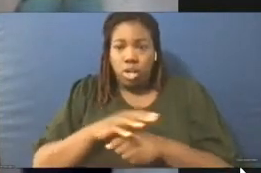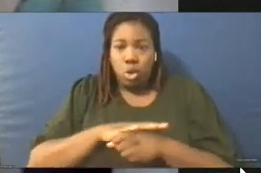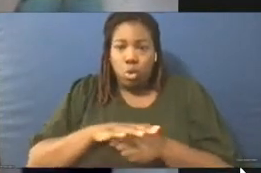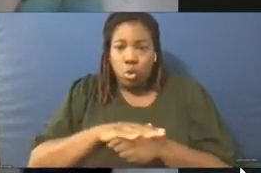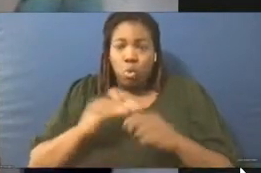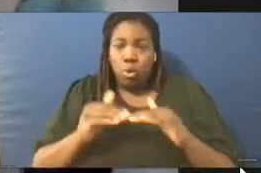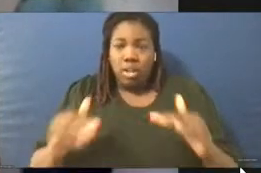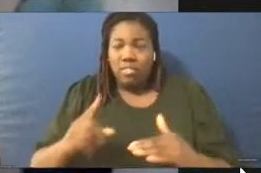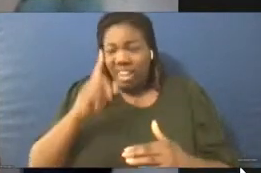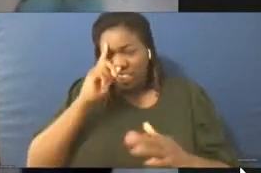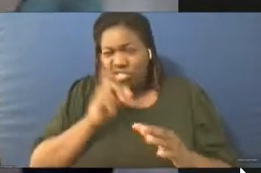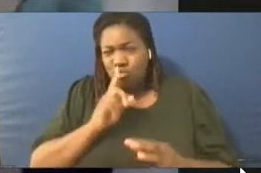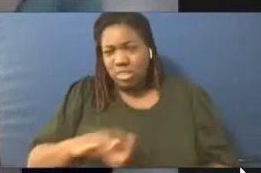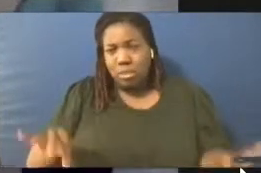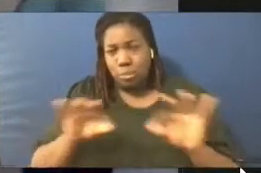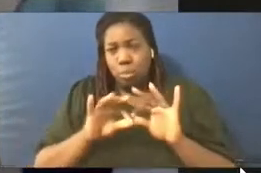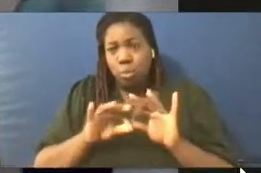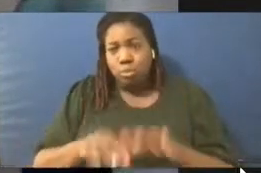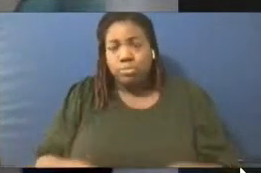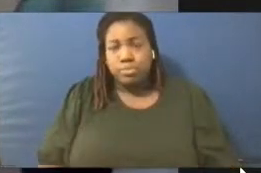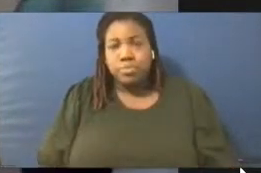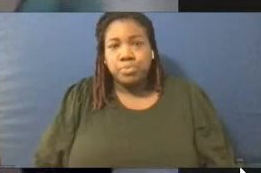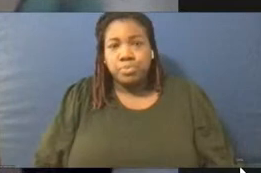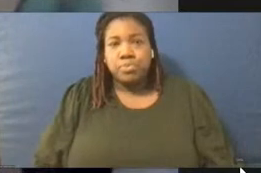really, really important.